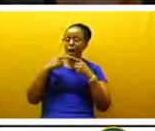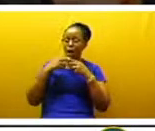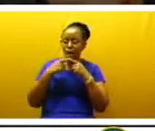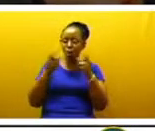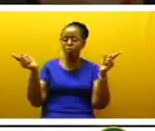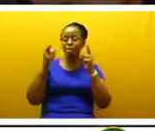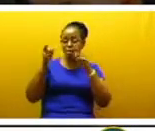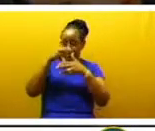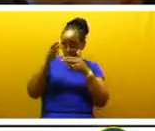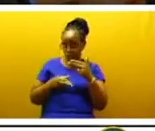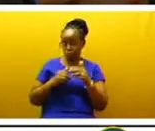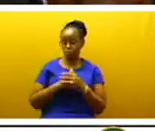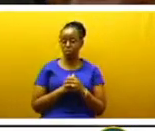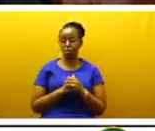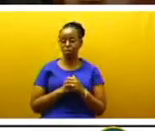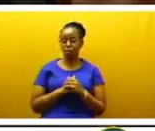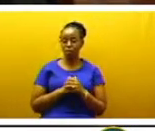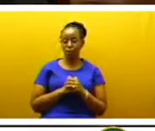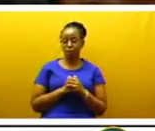The